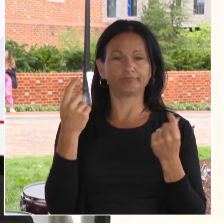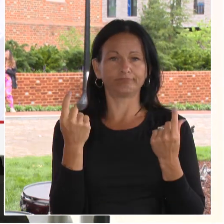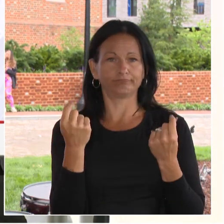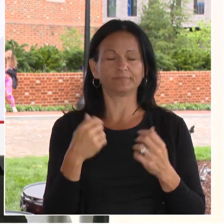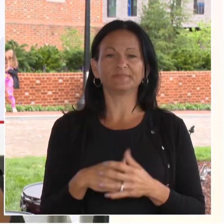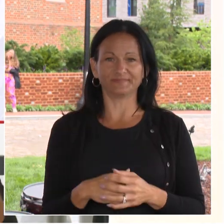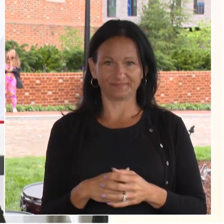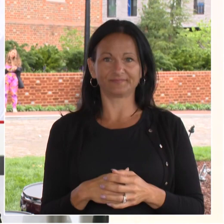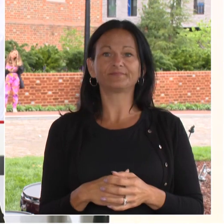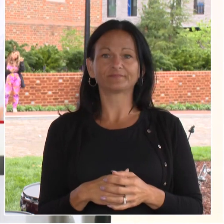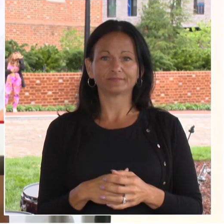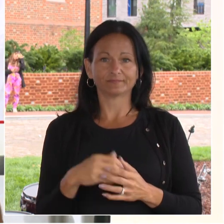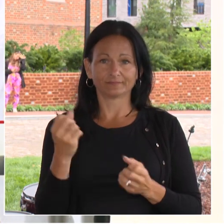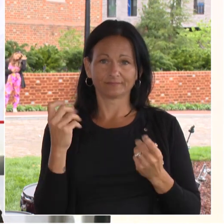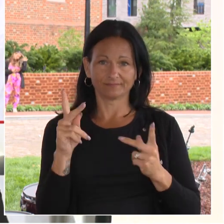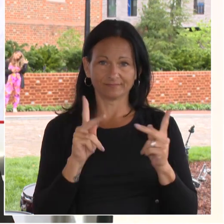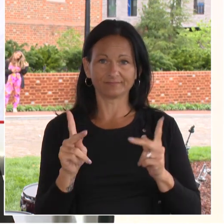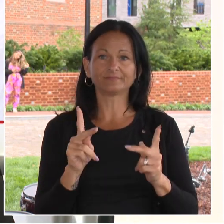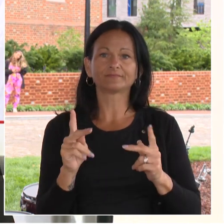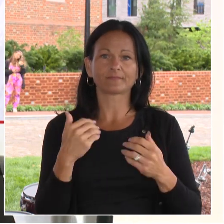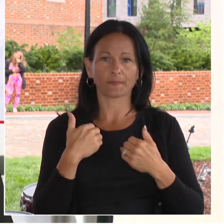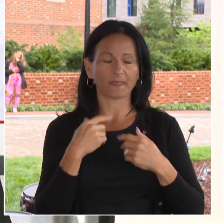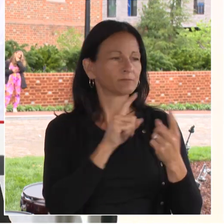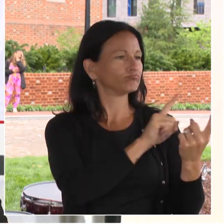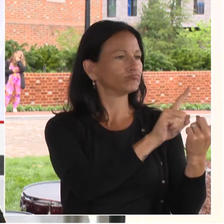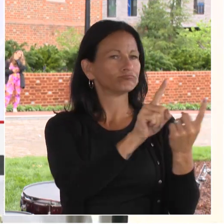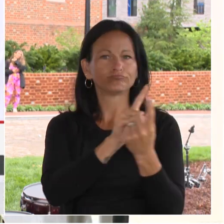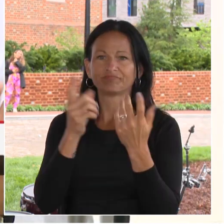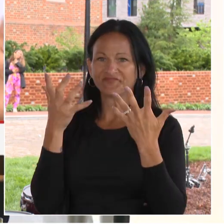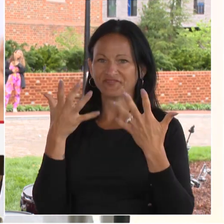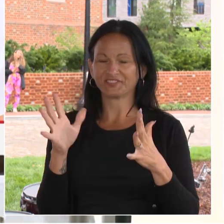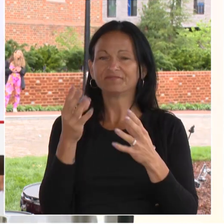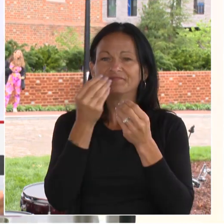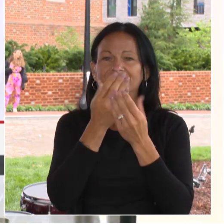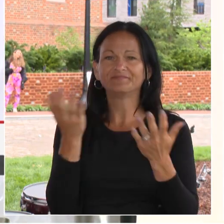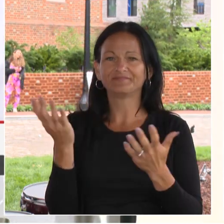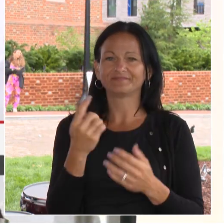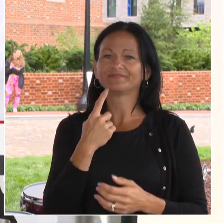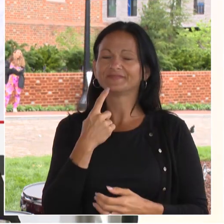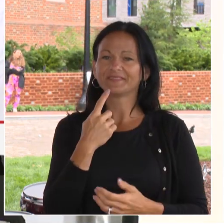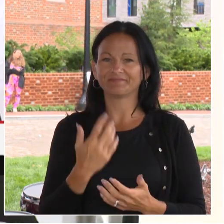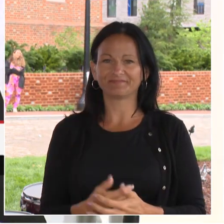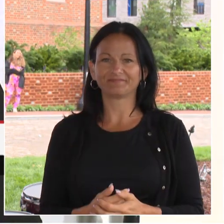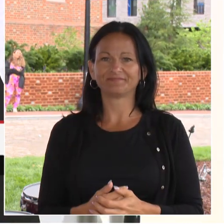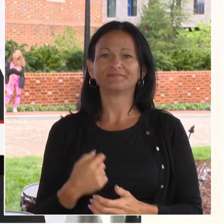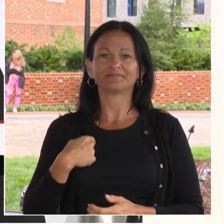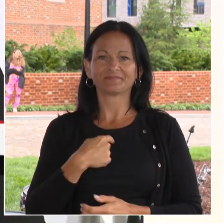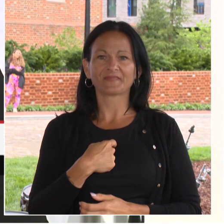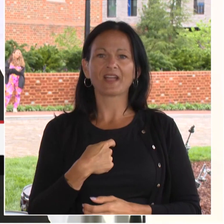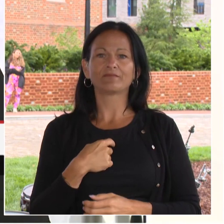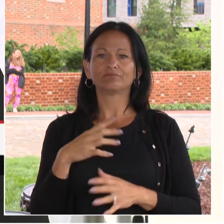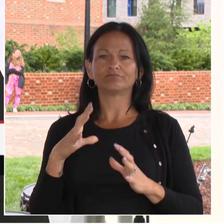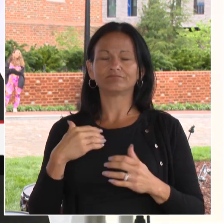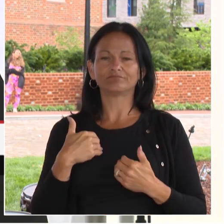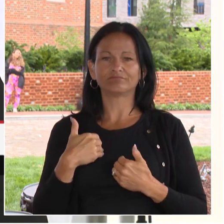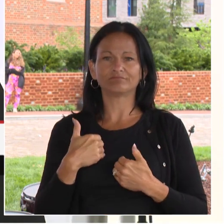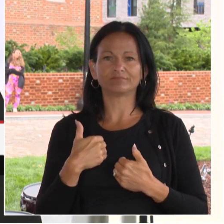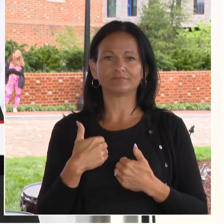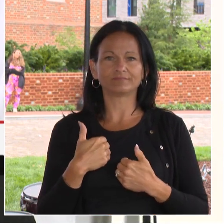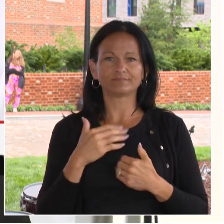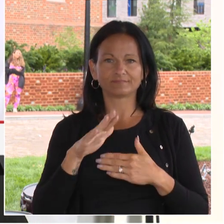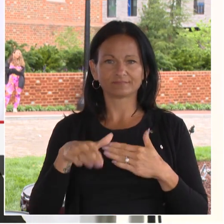told me, or I've told them, that we've had just about every type of grocery store that we